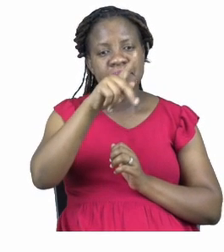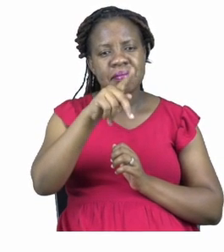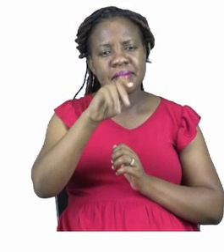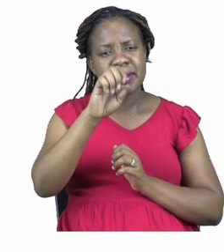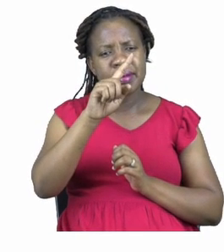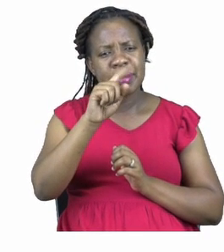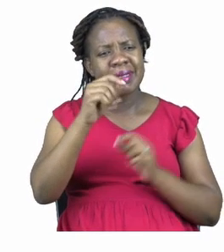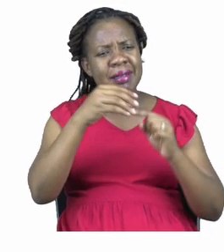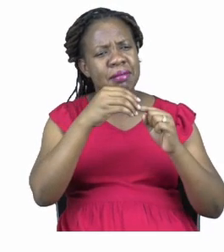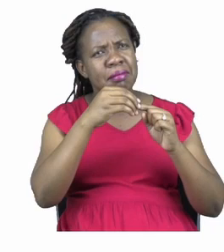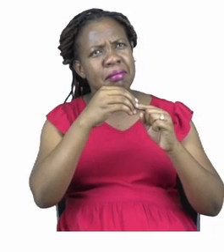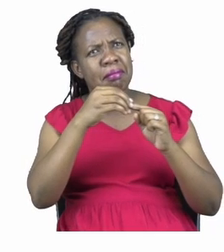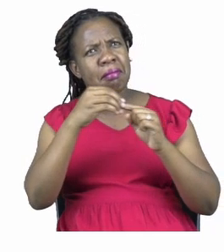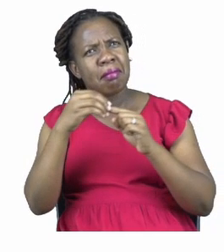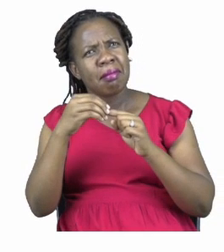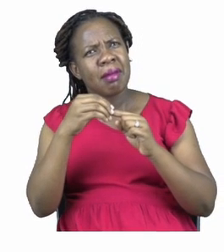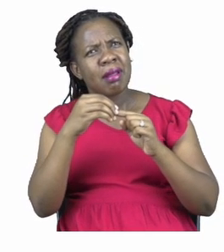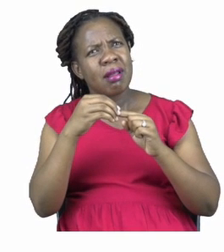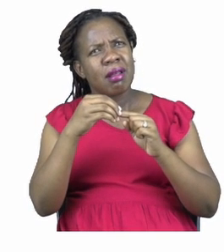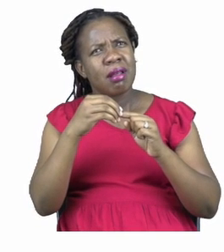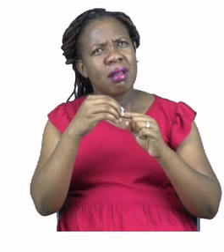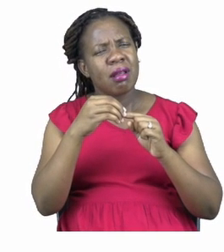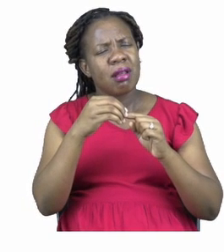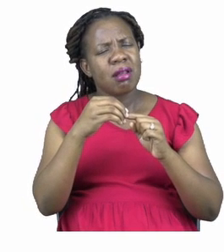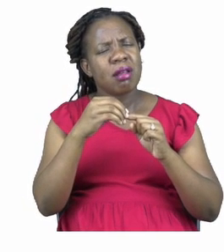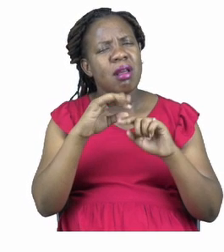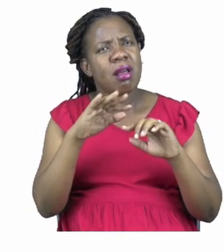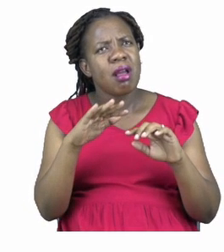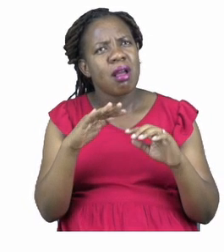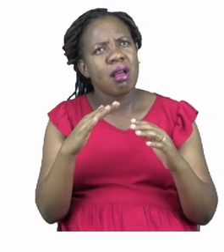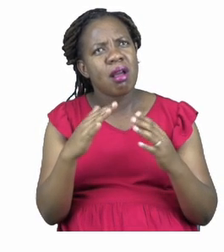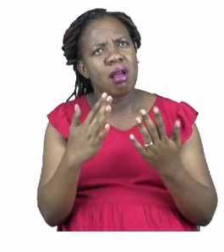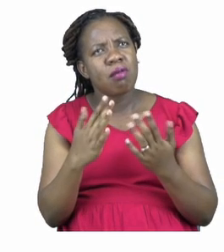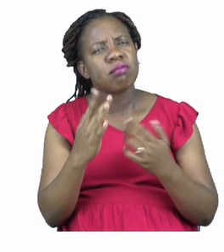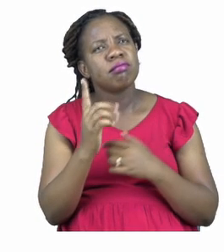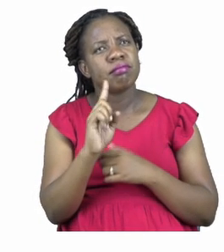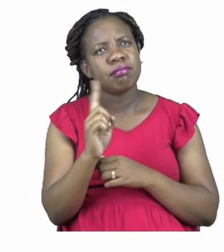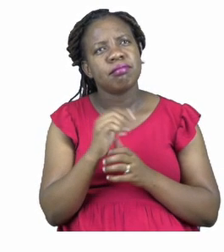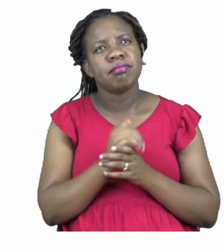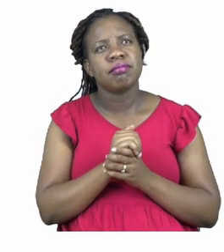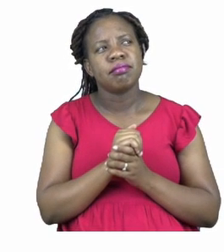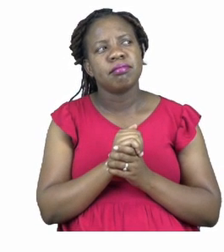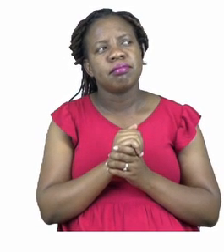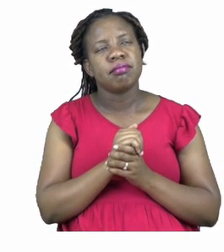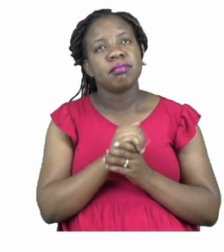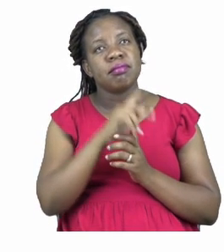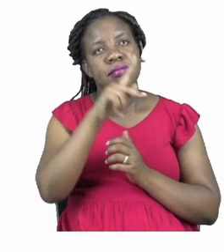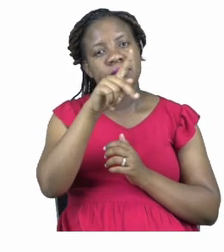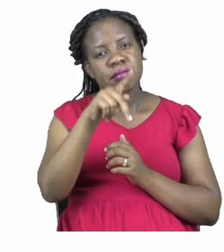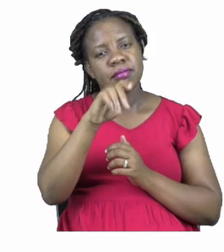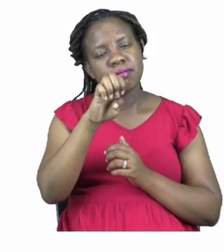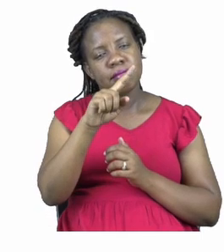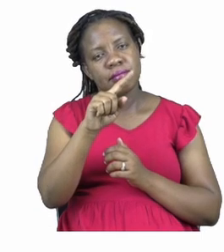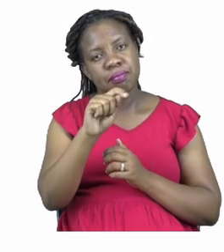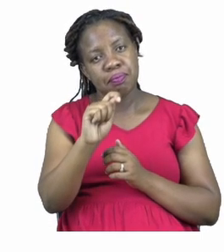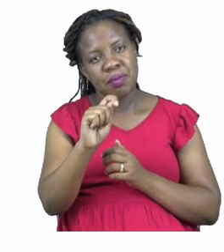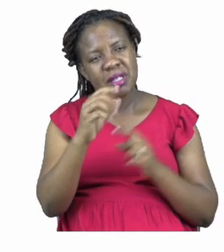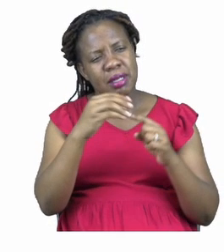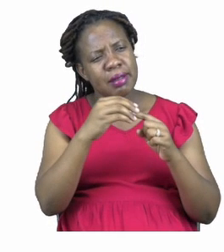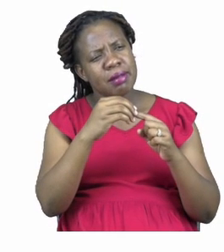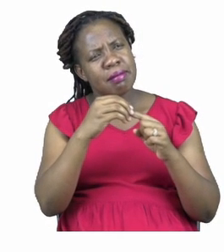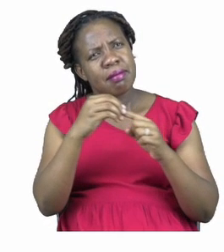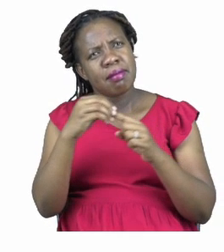so special about this pet? What is so